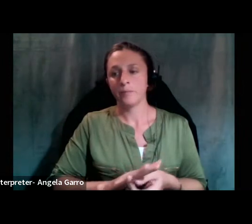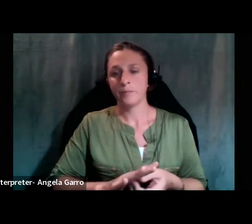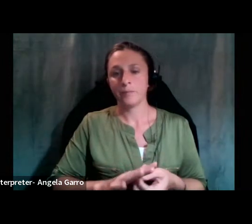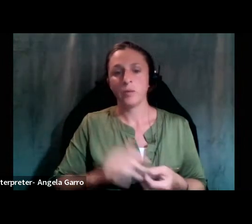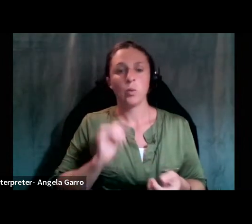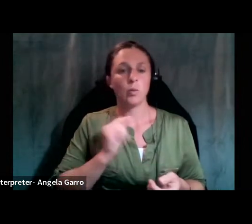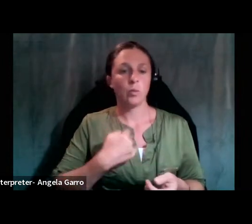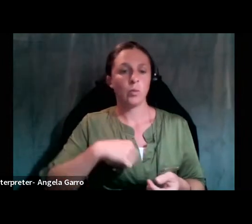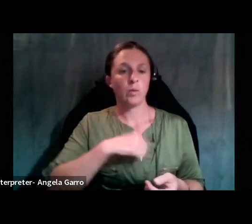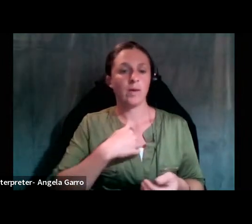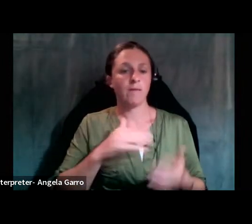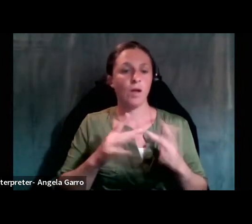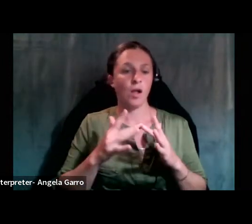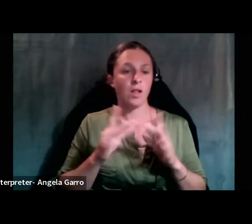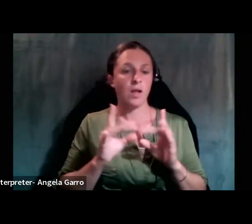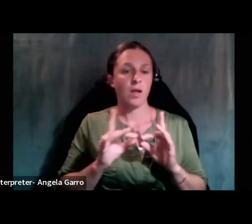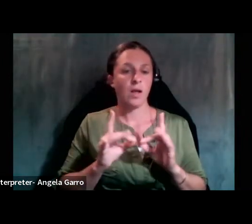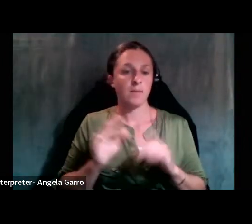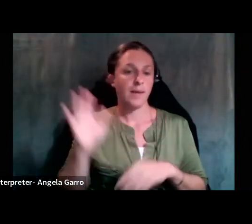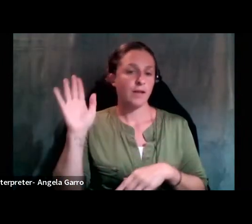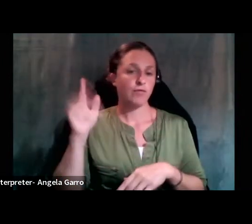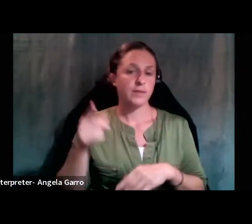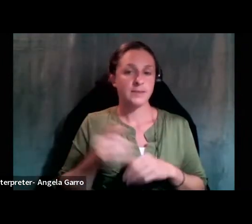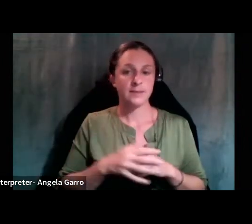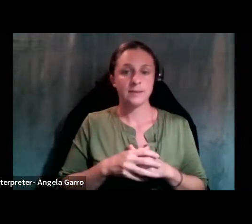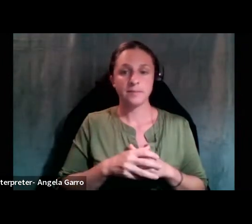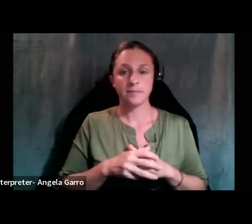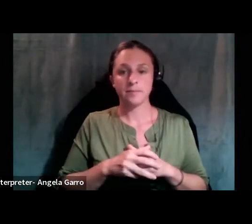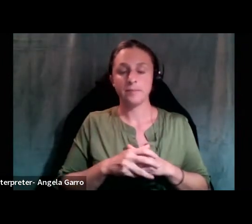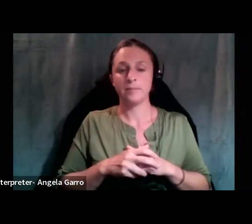online comment. Sorry, Oh, okay. online hand raised. Yep.